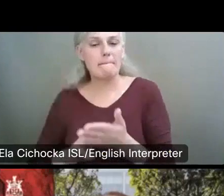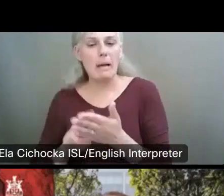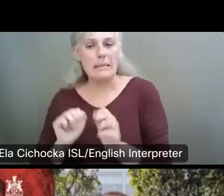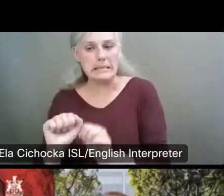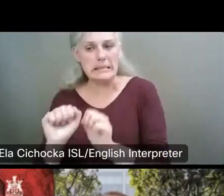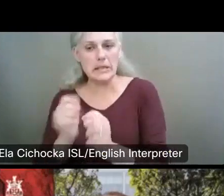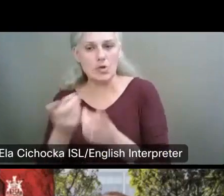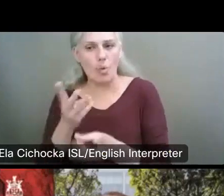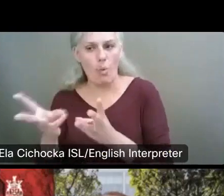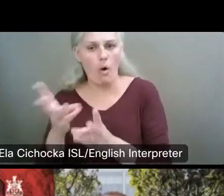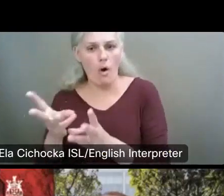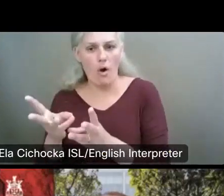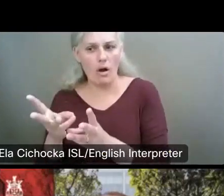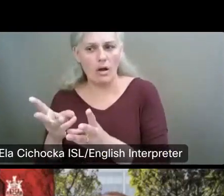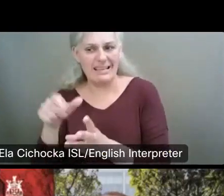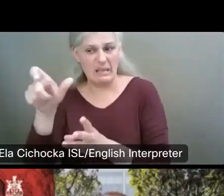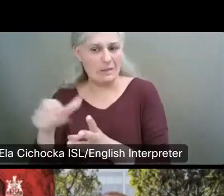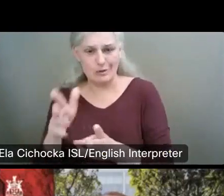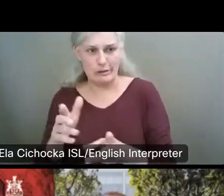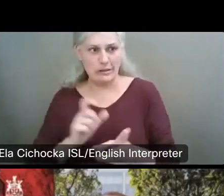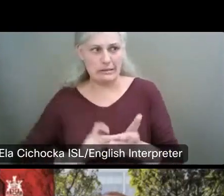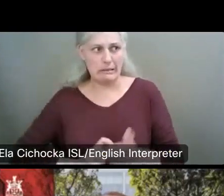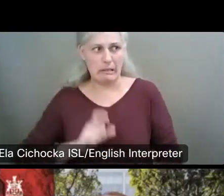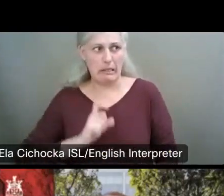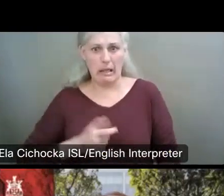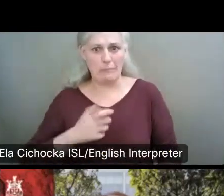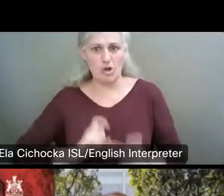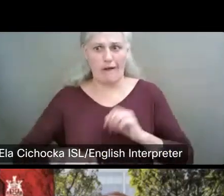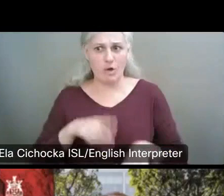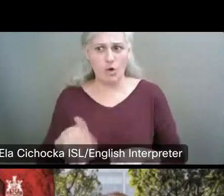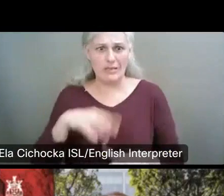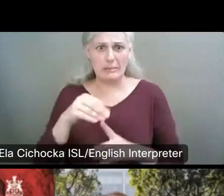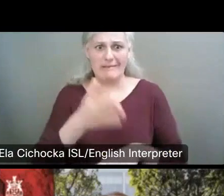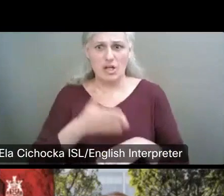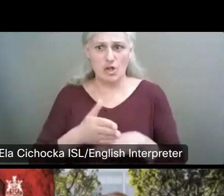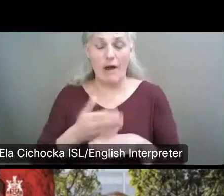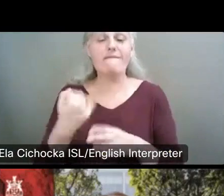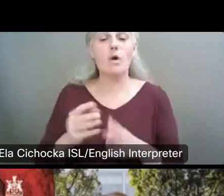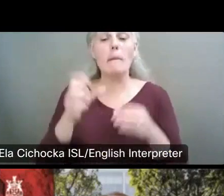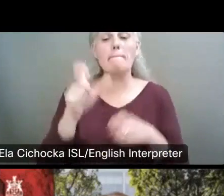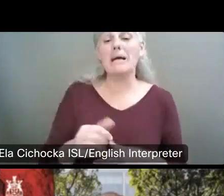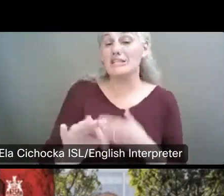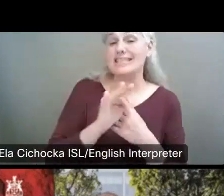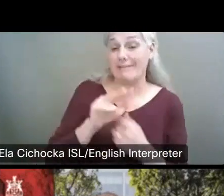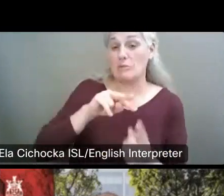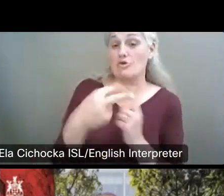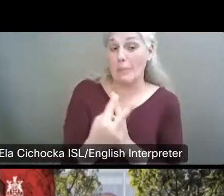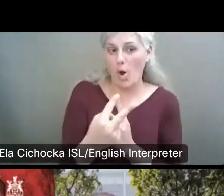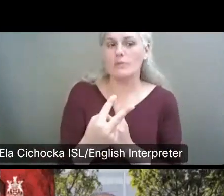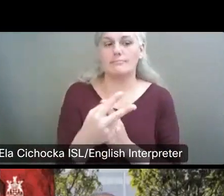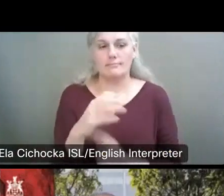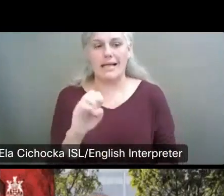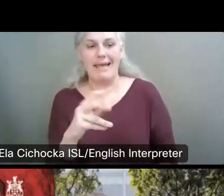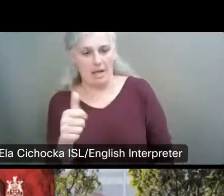into doing work they don't feel comfortable from a patient safety perspective? Great question. Or from a